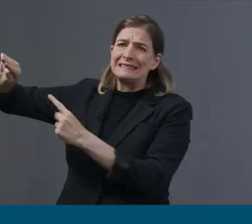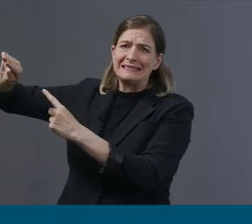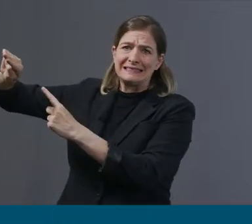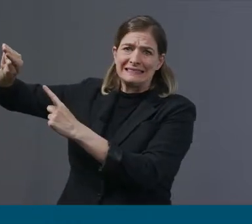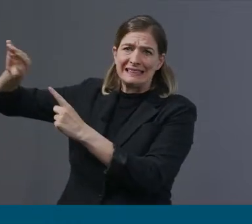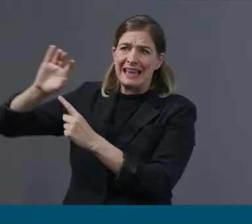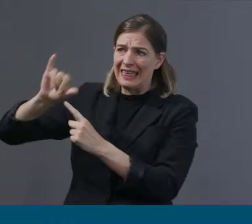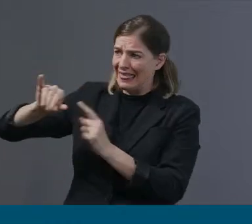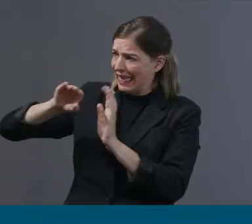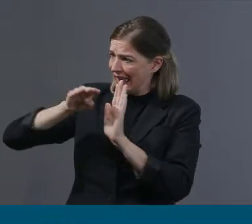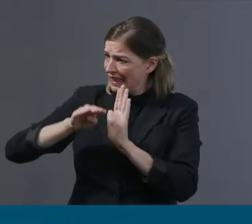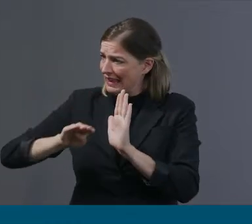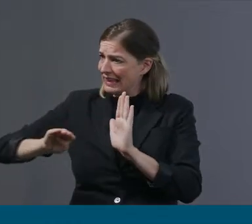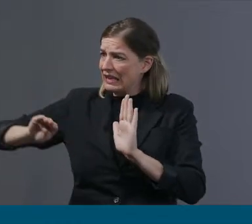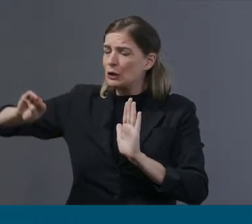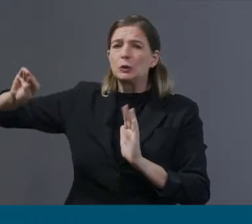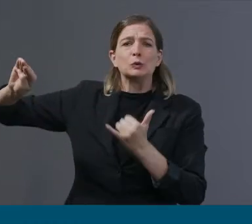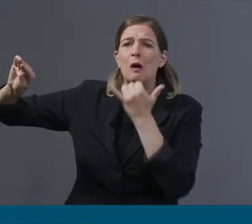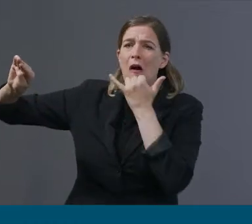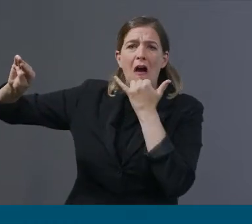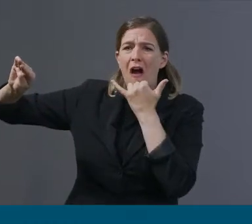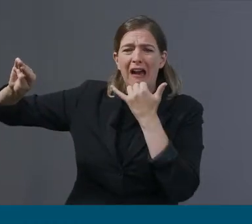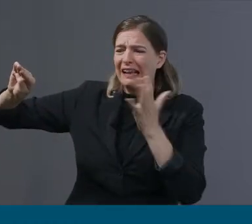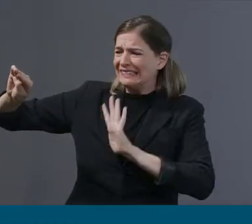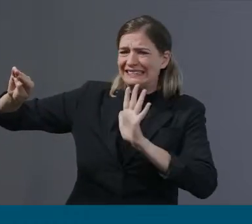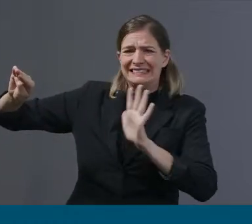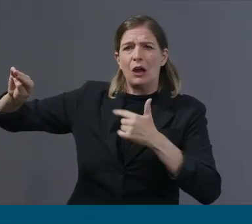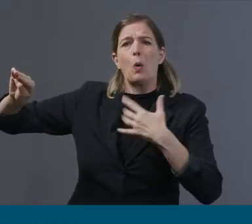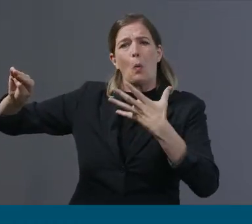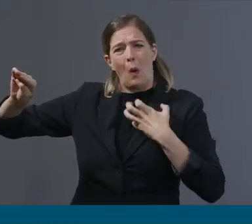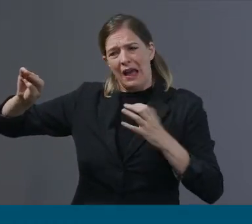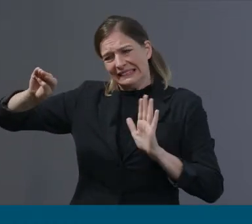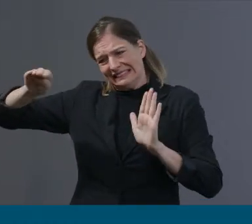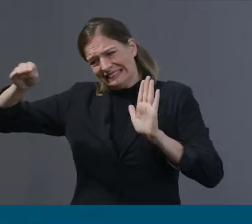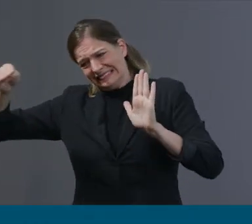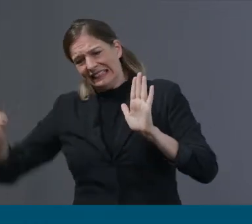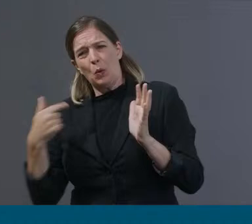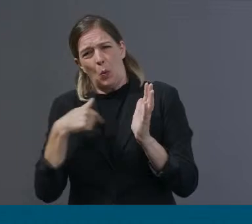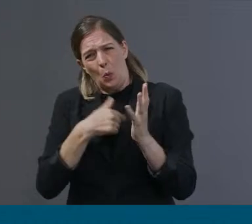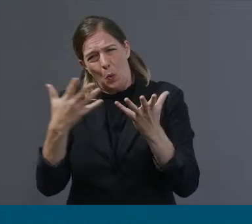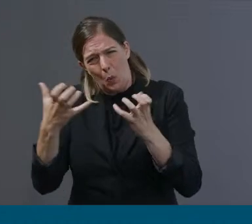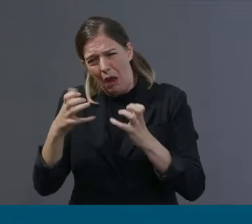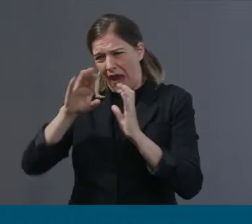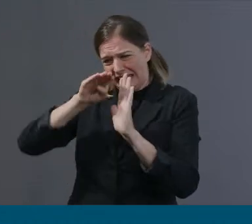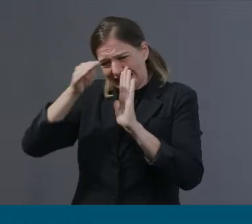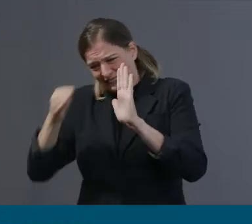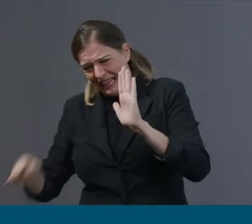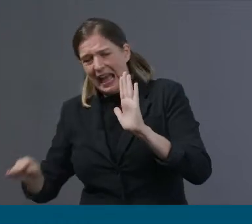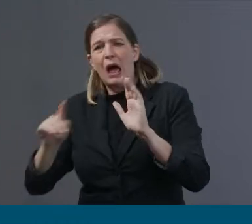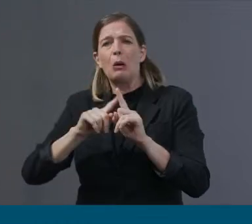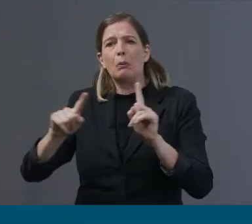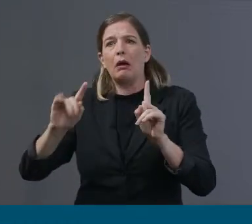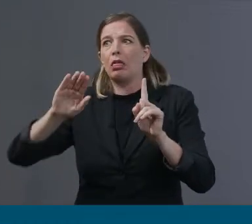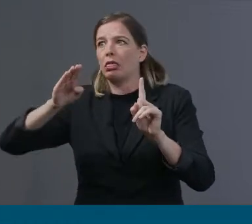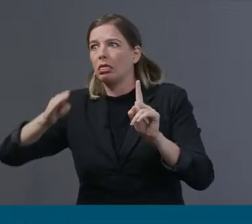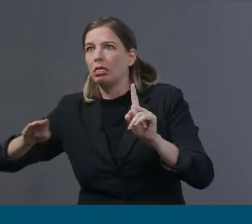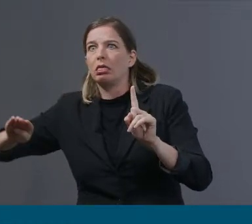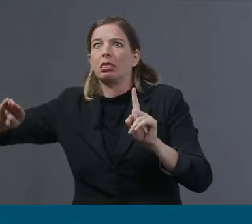Increasing is the wrong direction. We want lines that are headed in the downward trajectory.